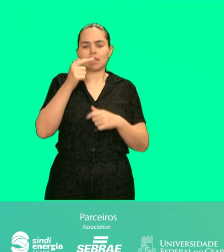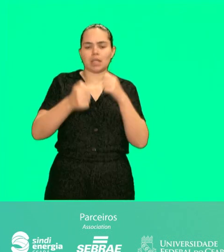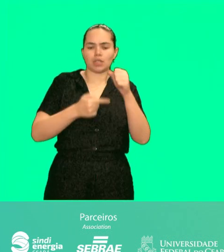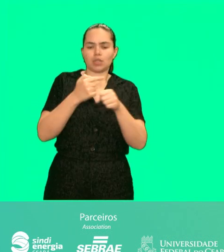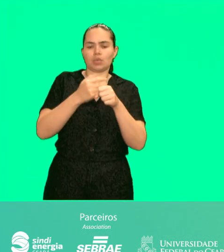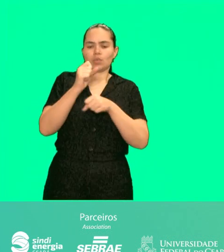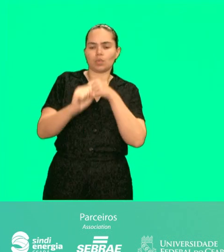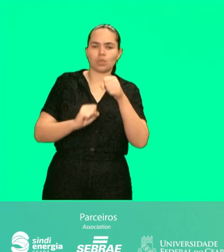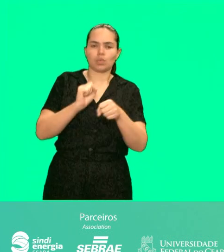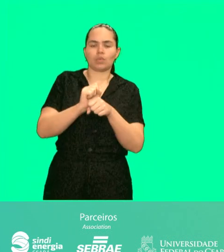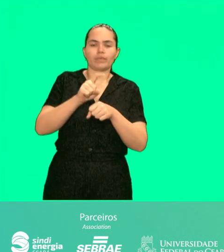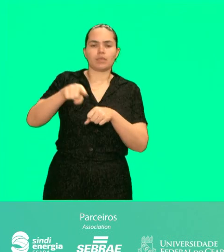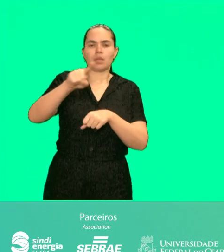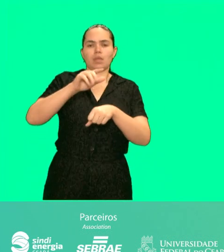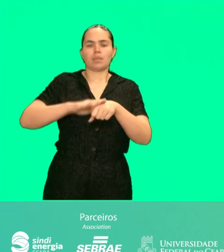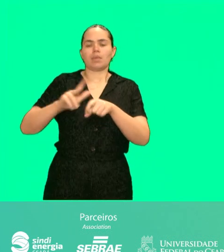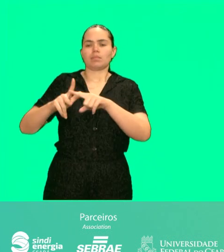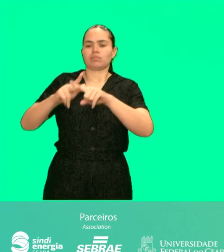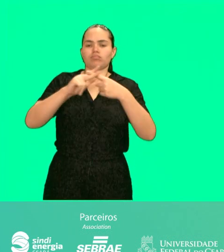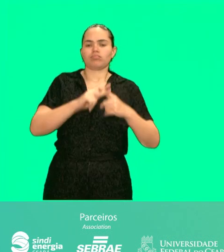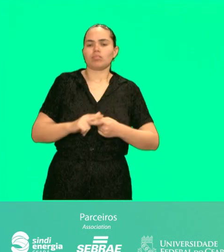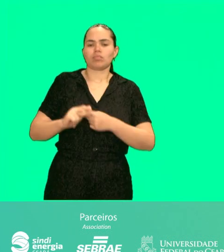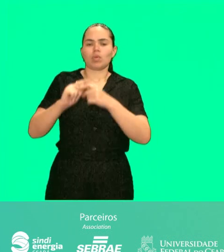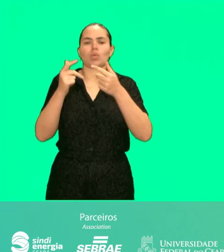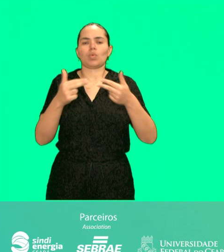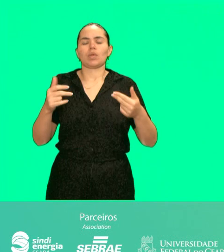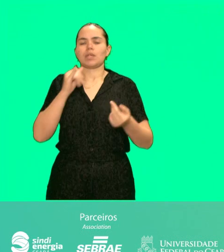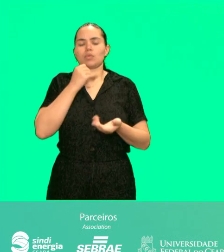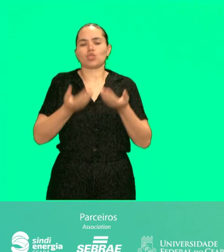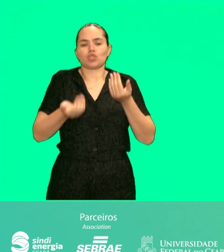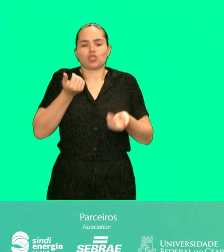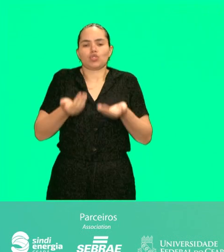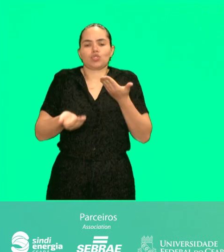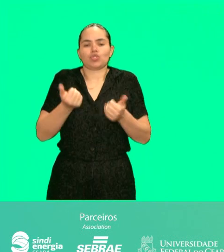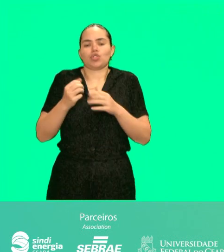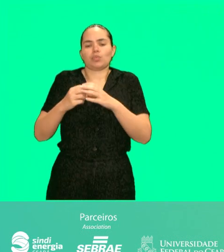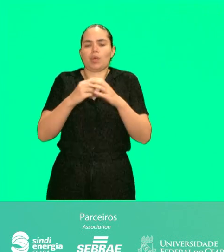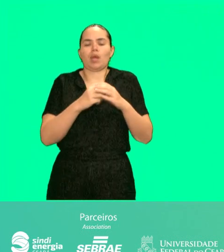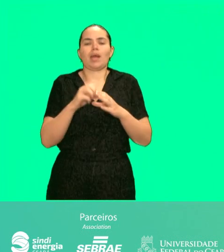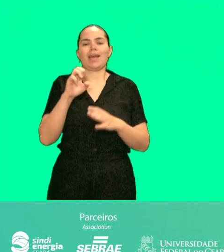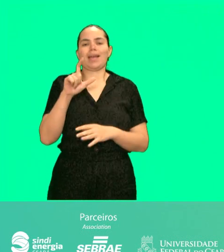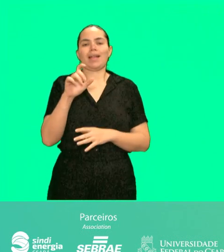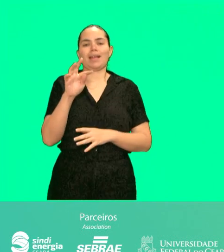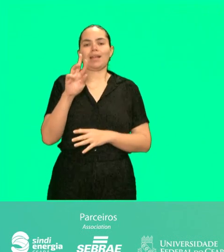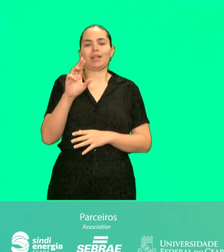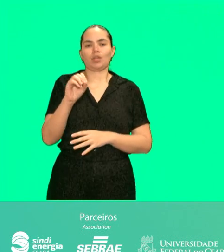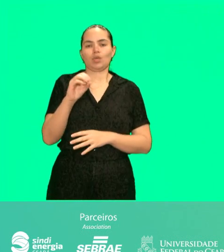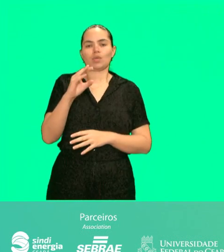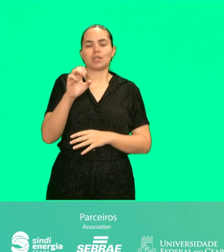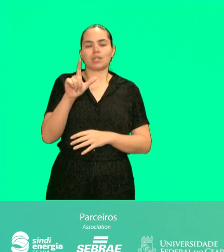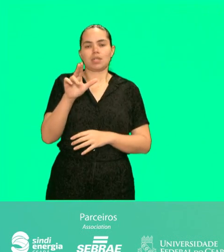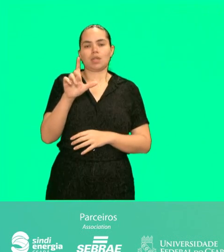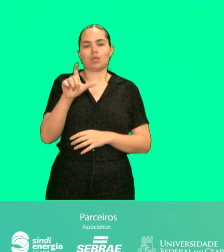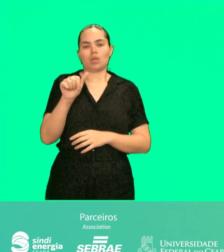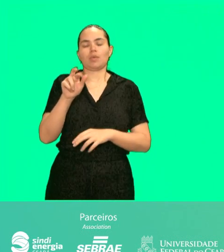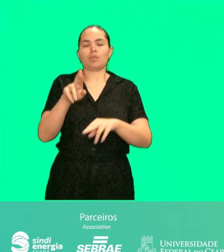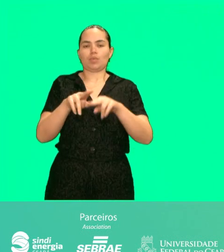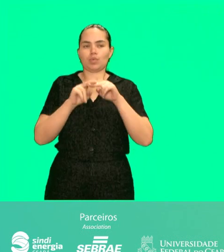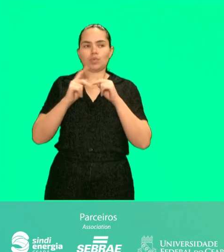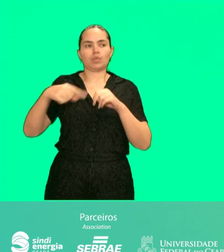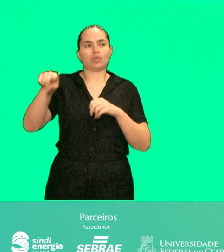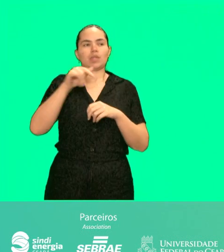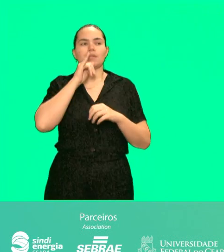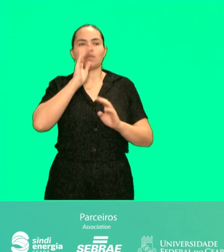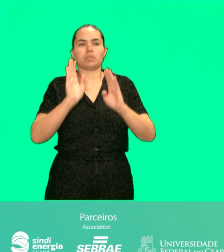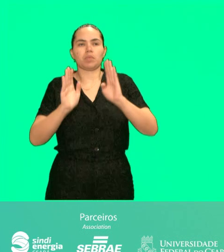recoaching, you de have você ter recoaching, que realmente tirar as eletrocélulas taking para off fazer the esse recoaching. electrocells for this Mesmo assim, recoaching, você consegue uma